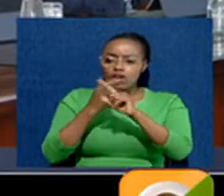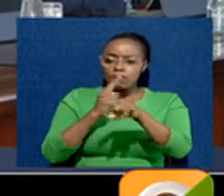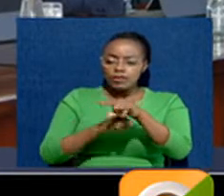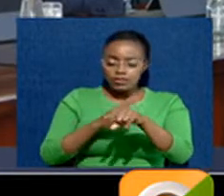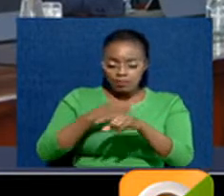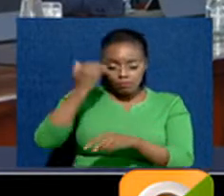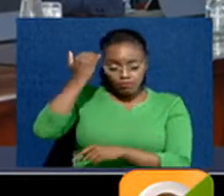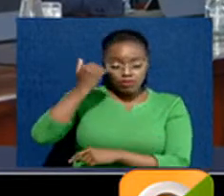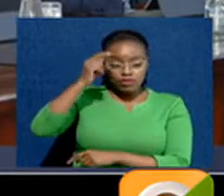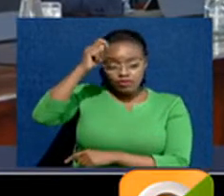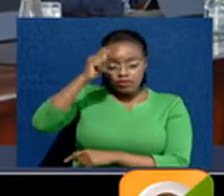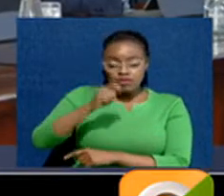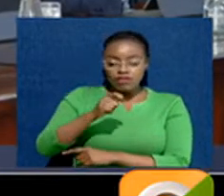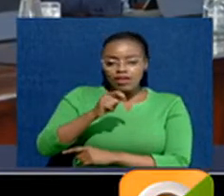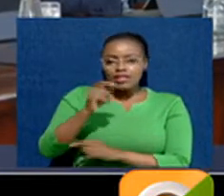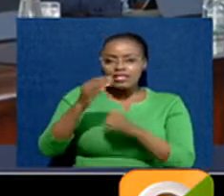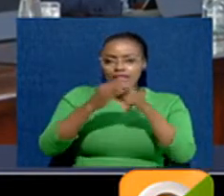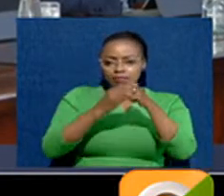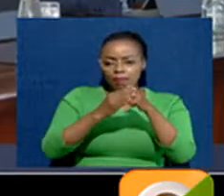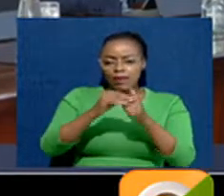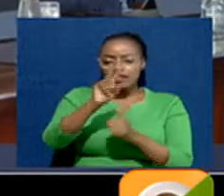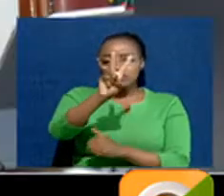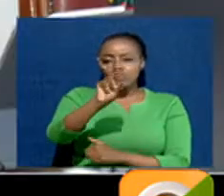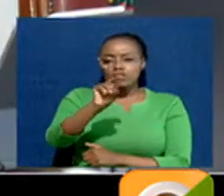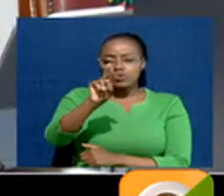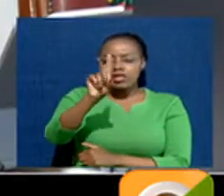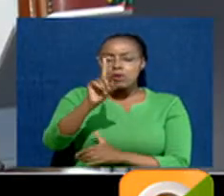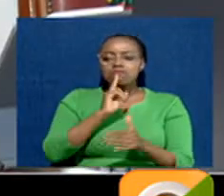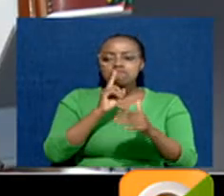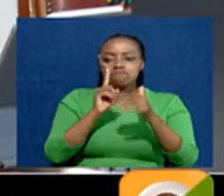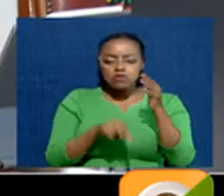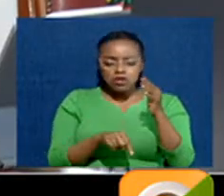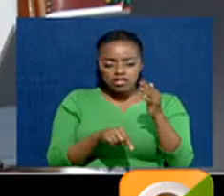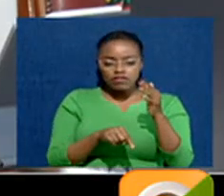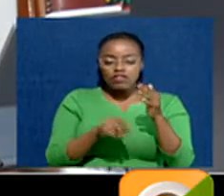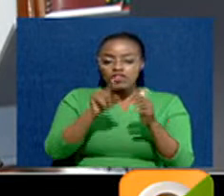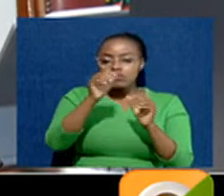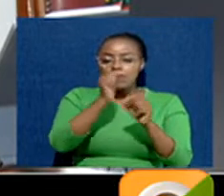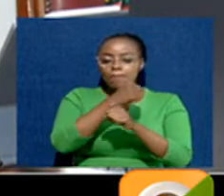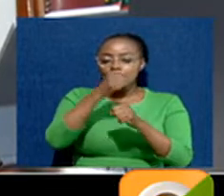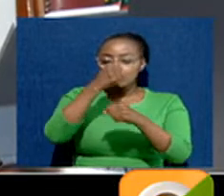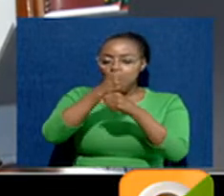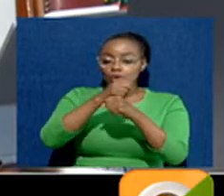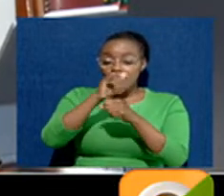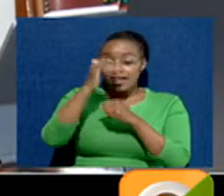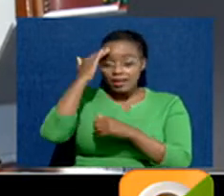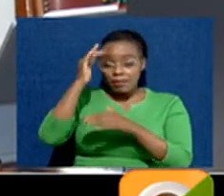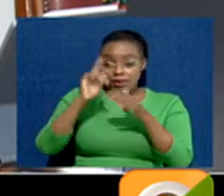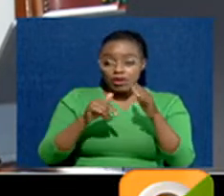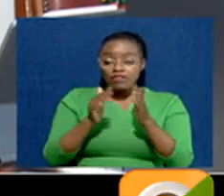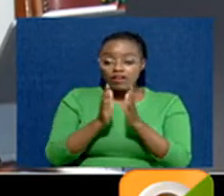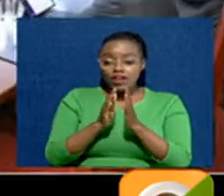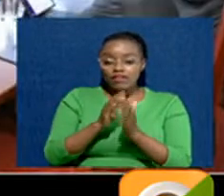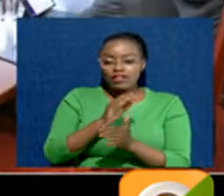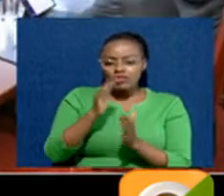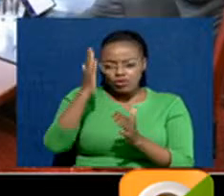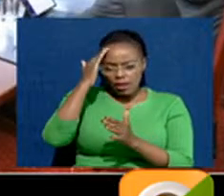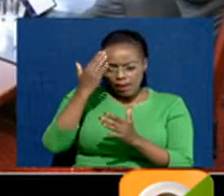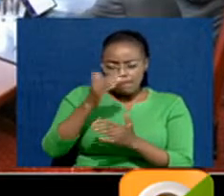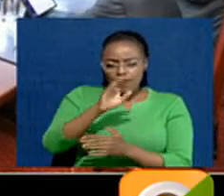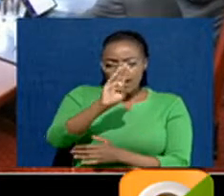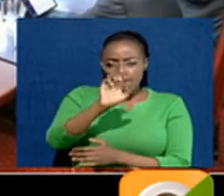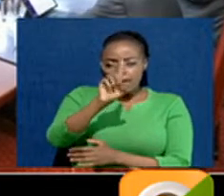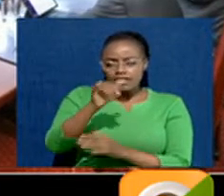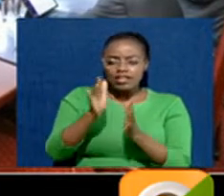Murima in September 2021 ruled that you cannot do that, bearing in mind that General Badi, remember him?